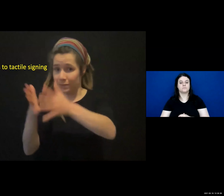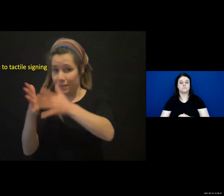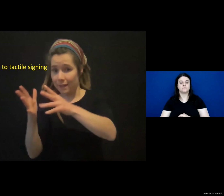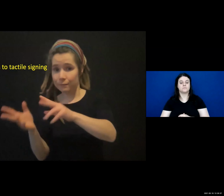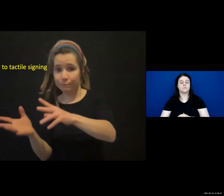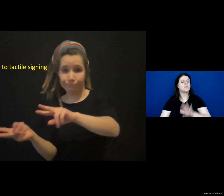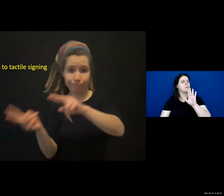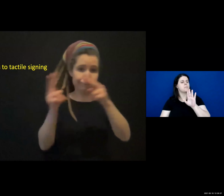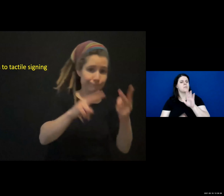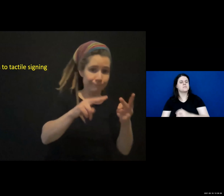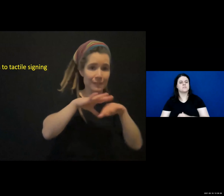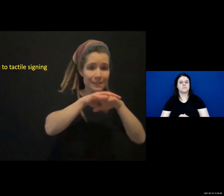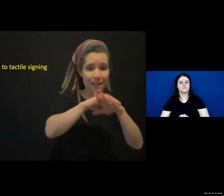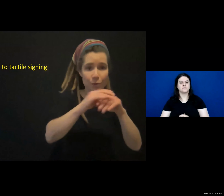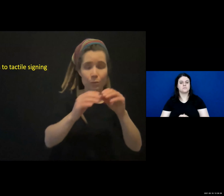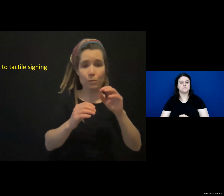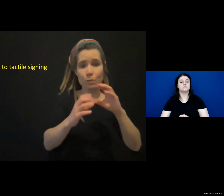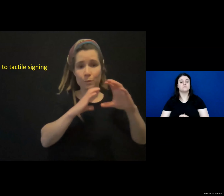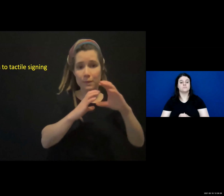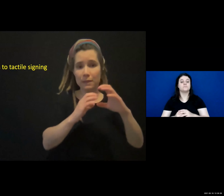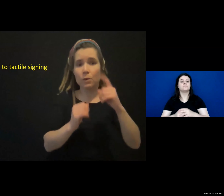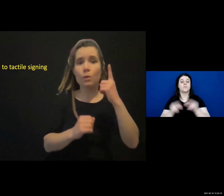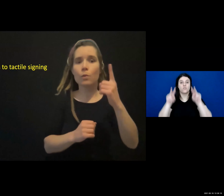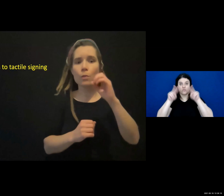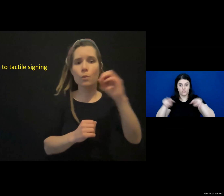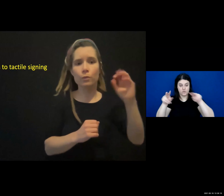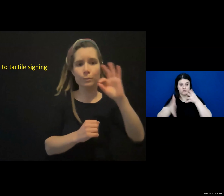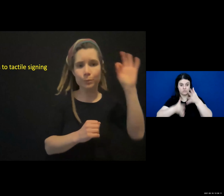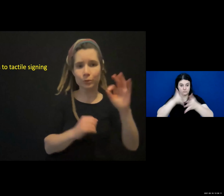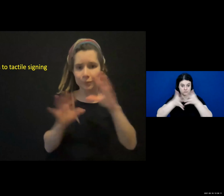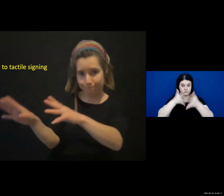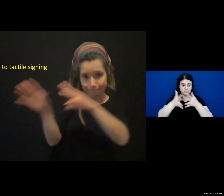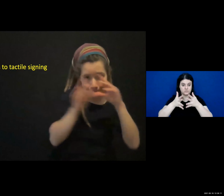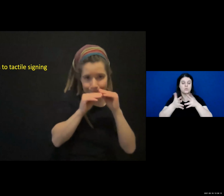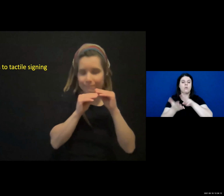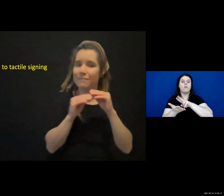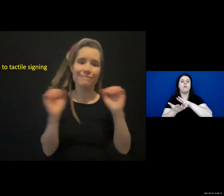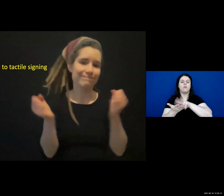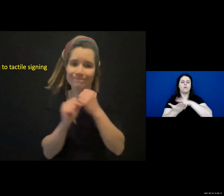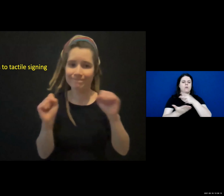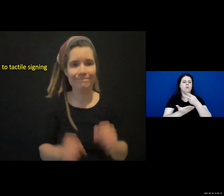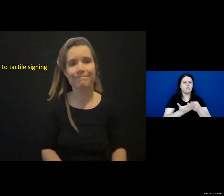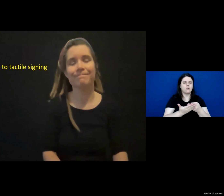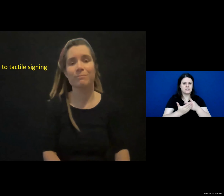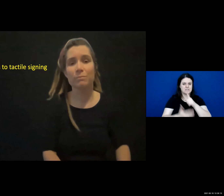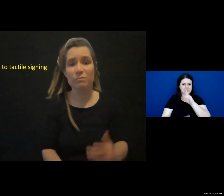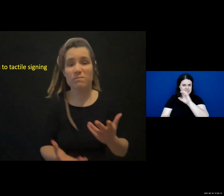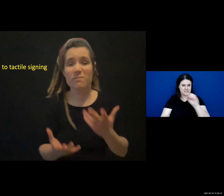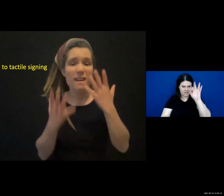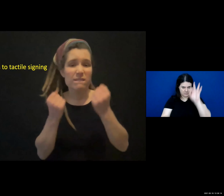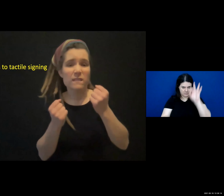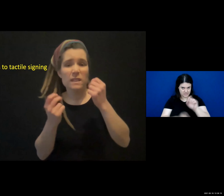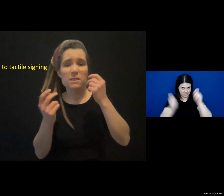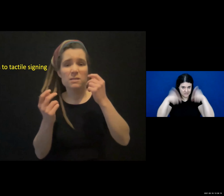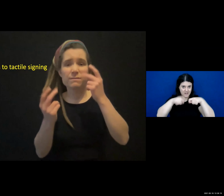But visual sign language, can you translate it for 100% identical to tactile